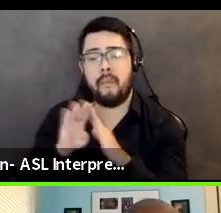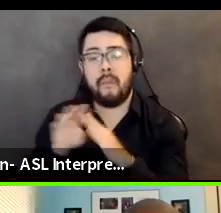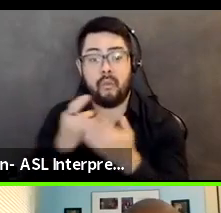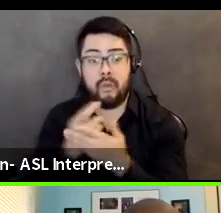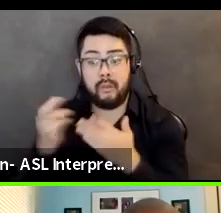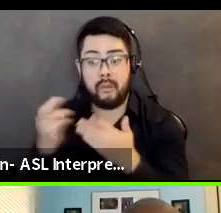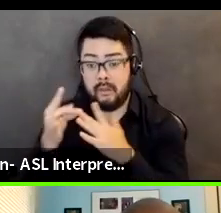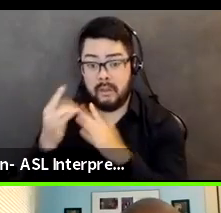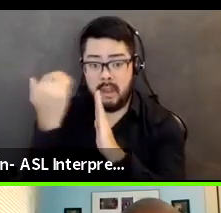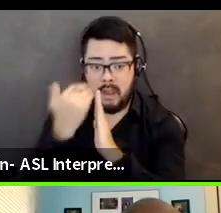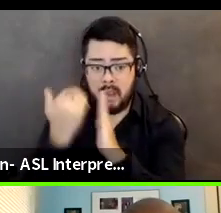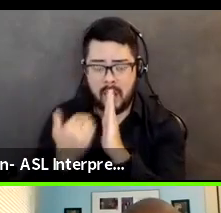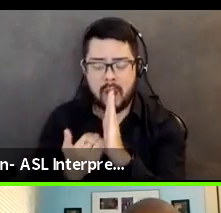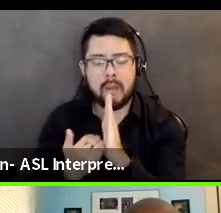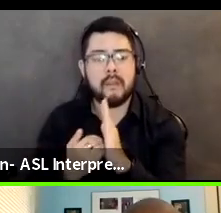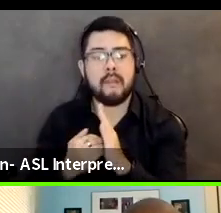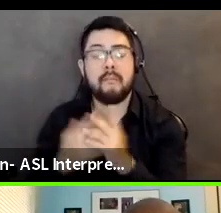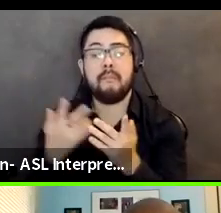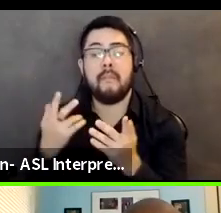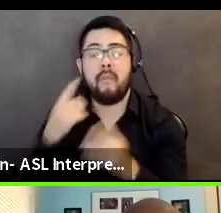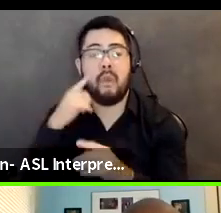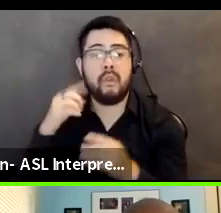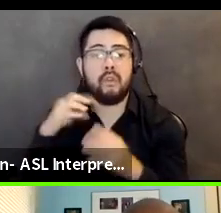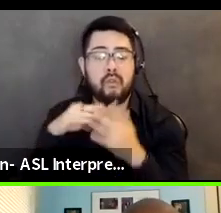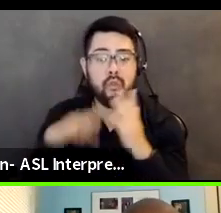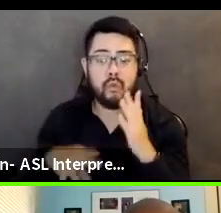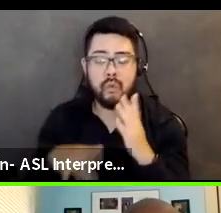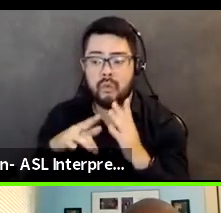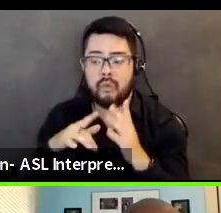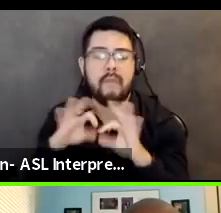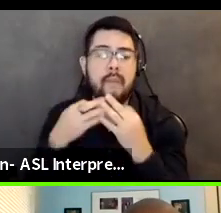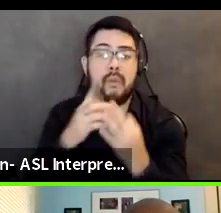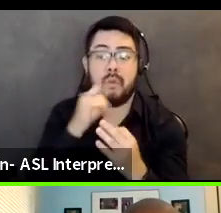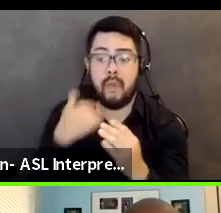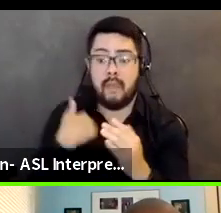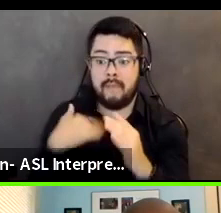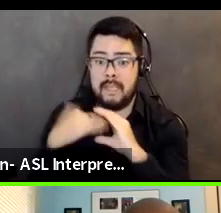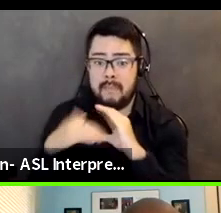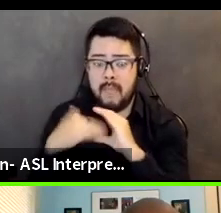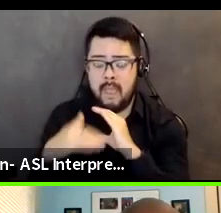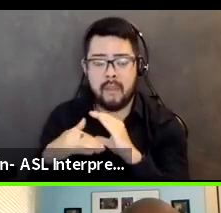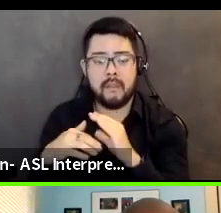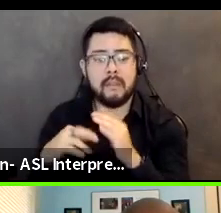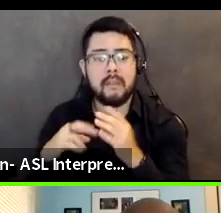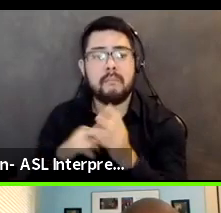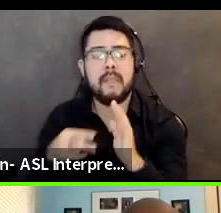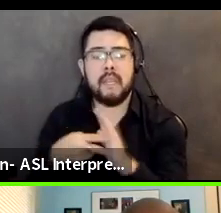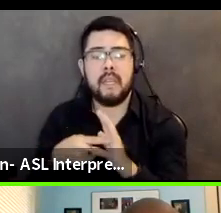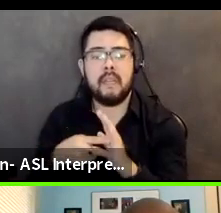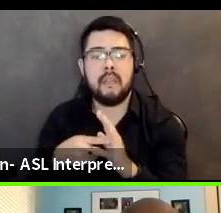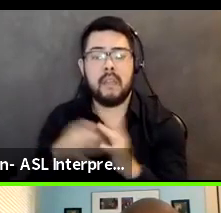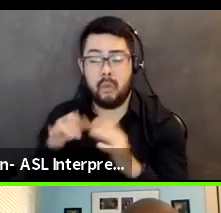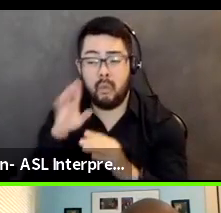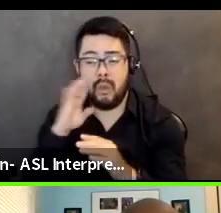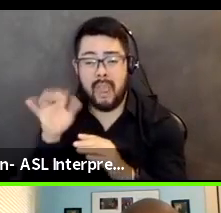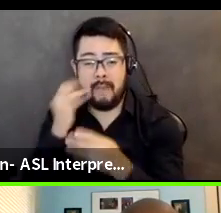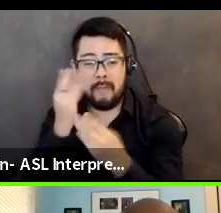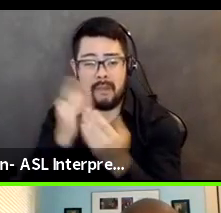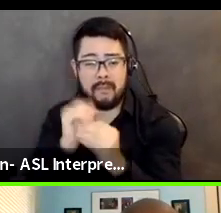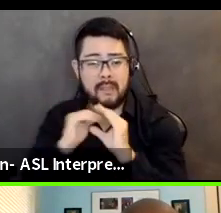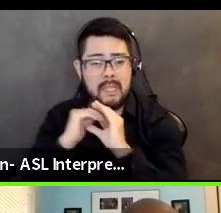well um like those families who have you know emails uh within the system like this information like email to the families